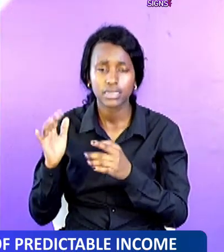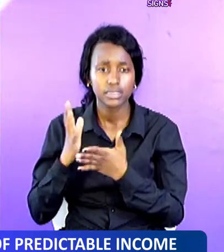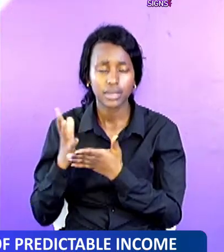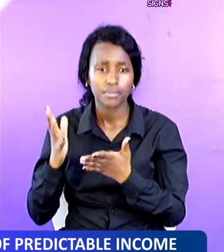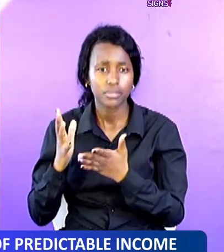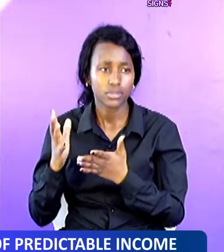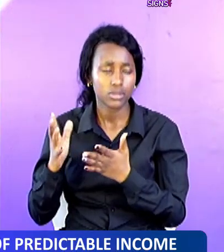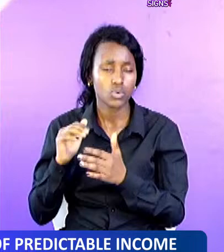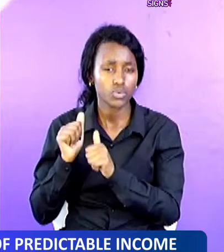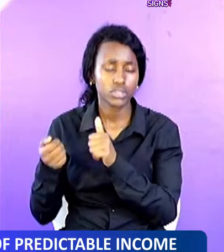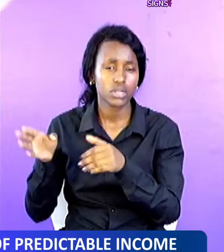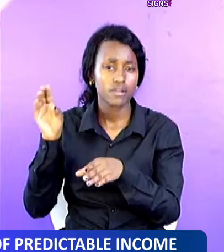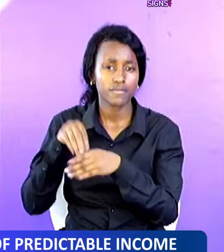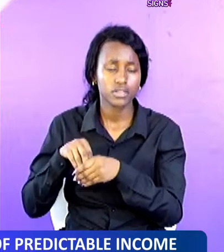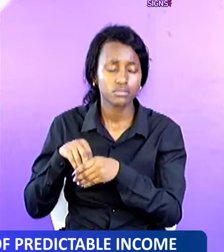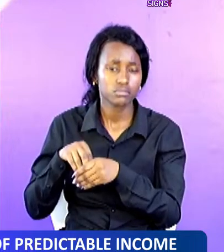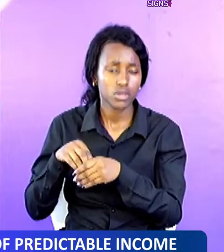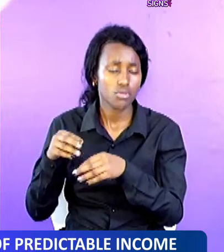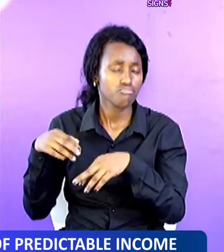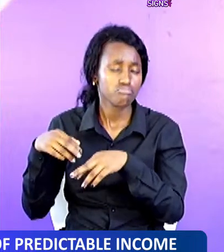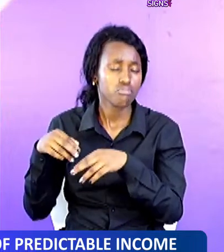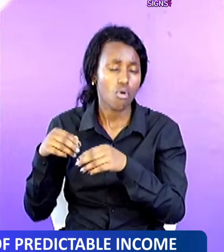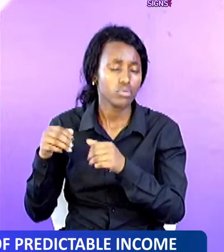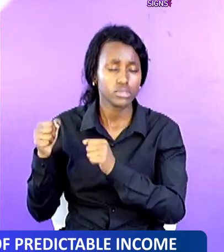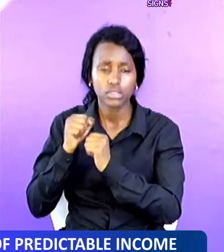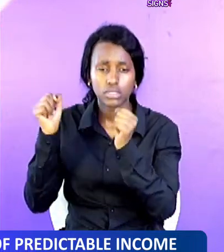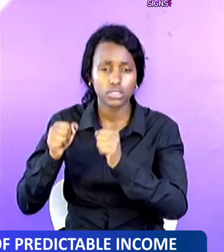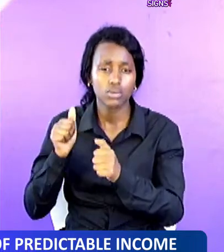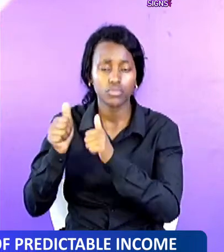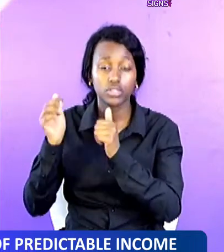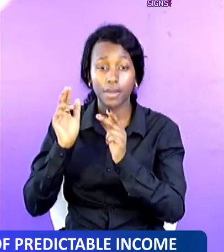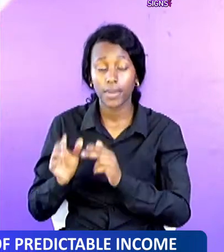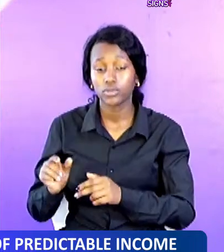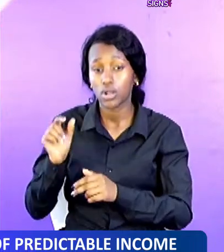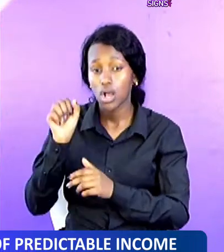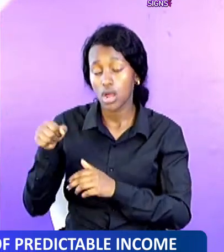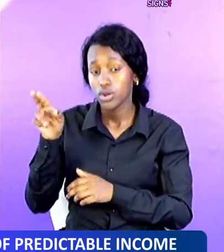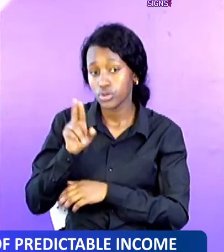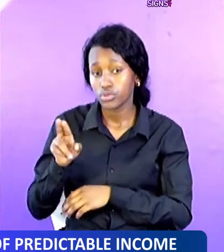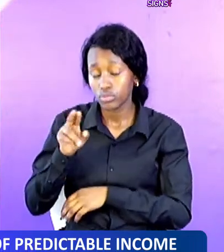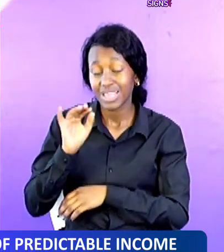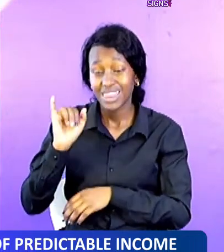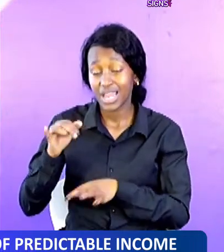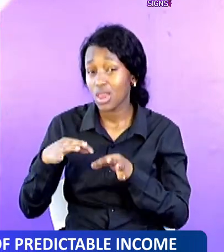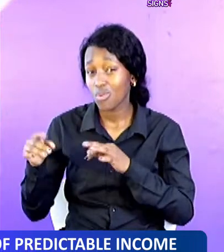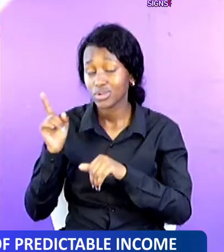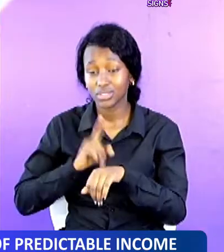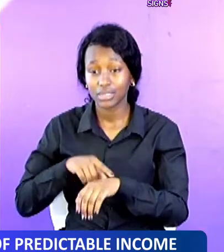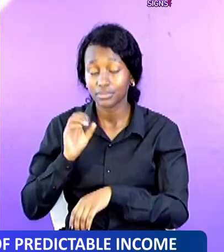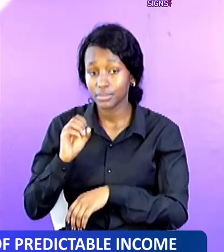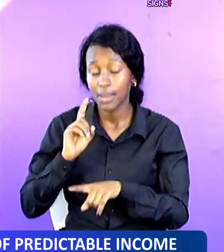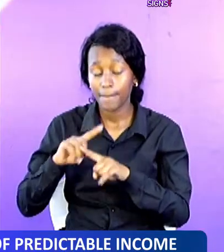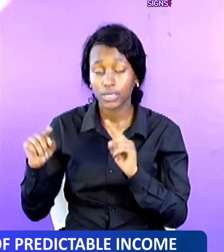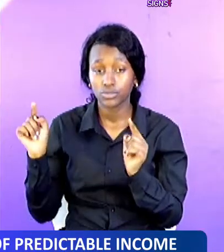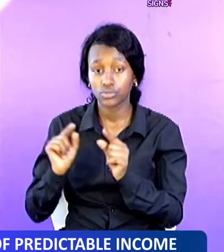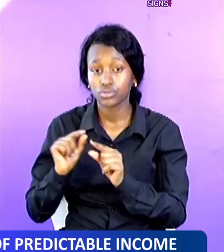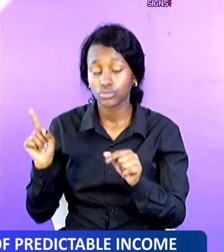an investment route that somebody can use to grow their income? Probably it's not long term, but for the short